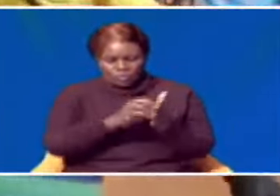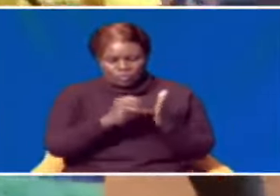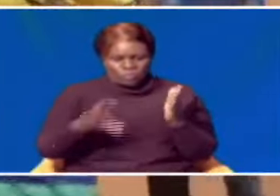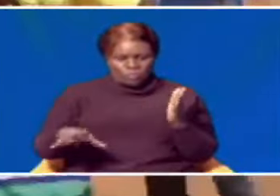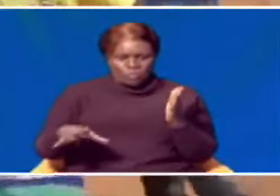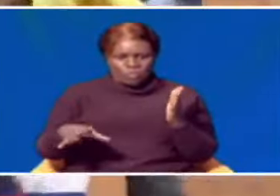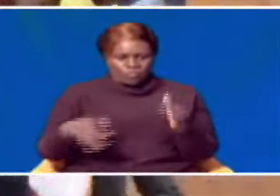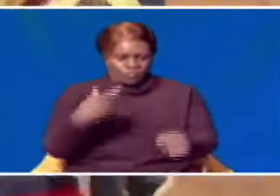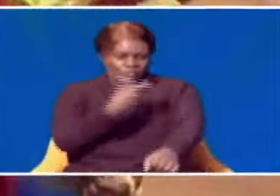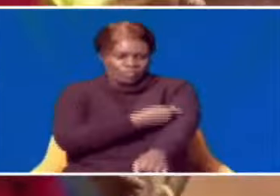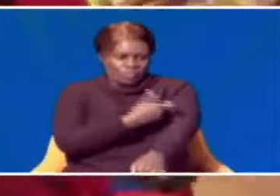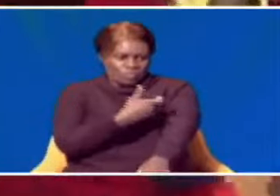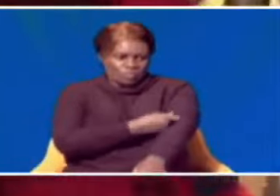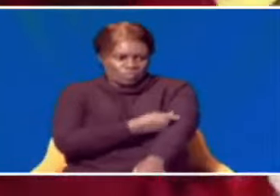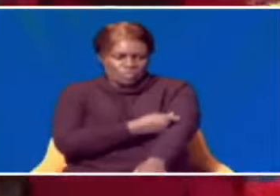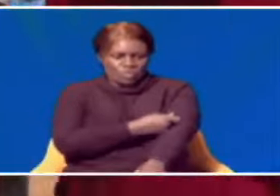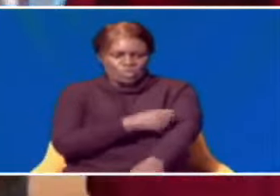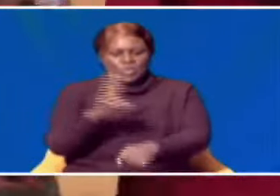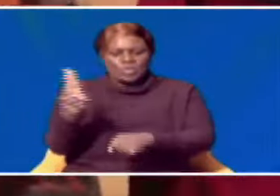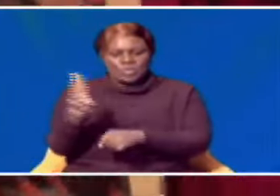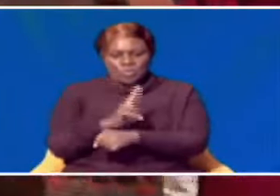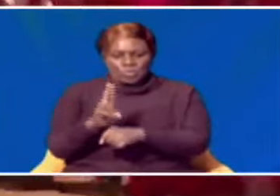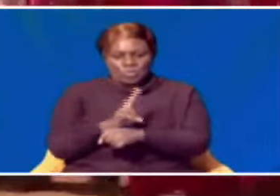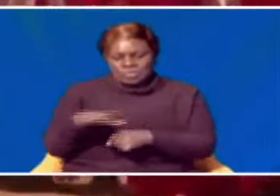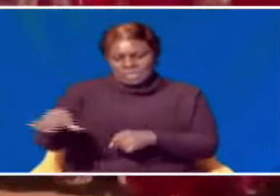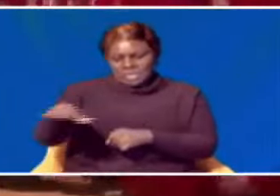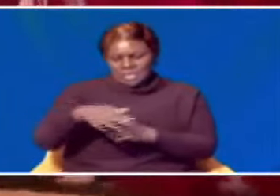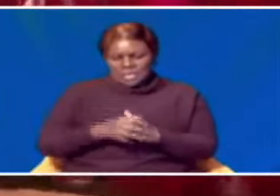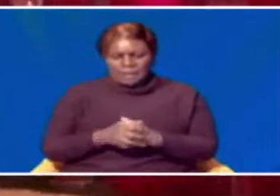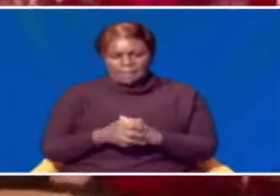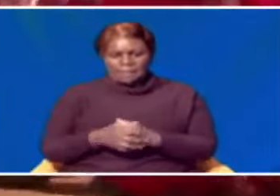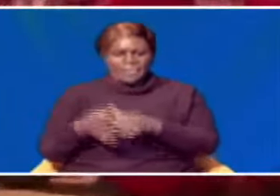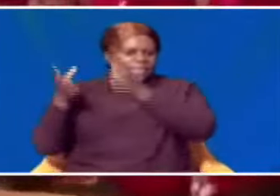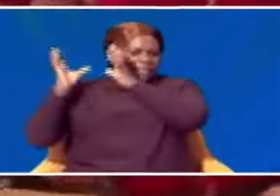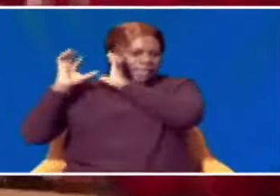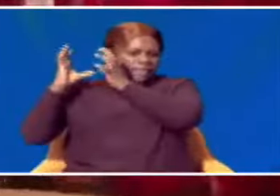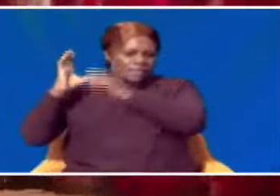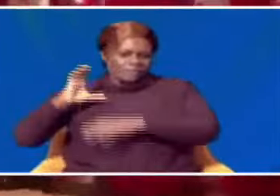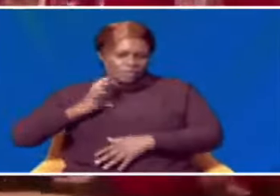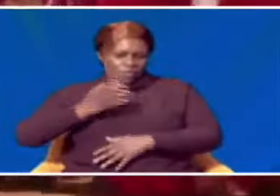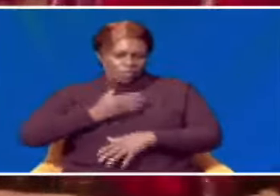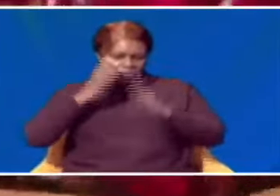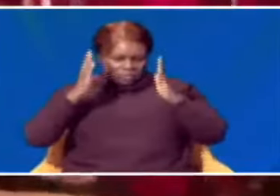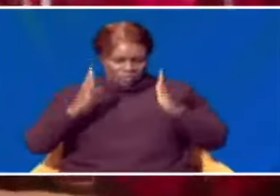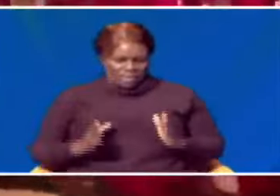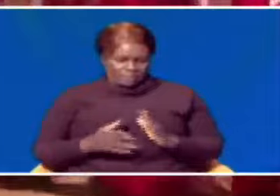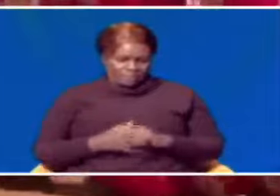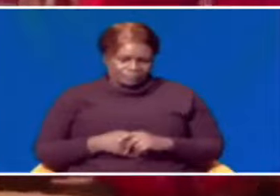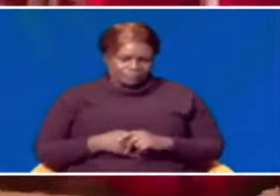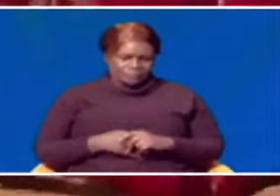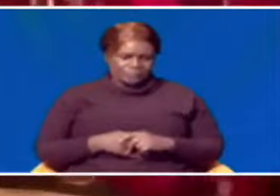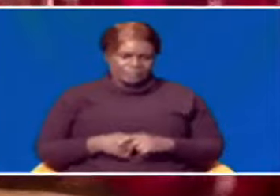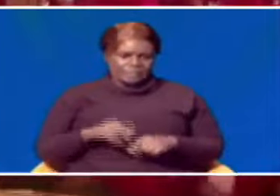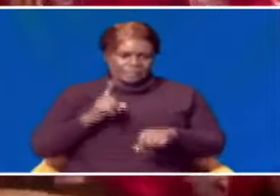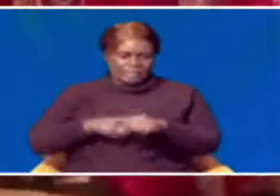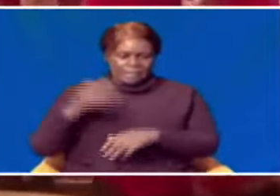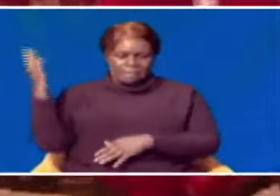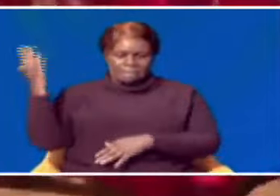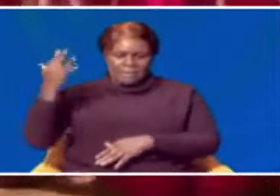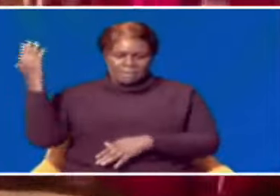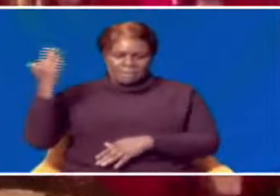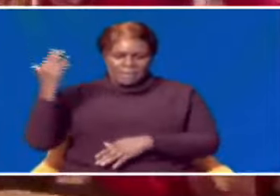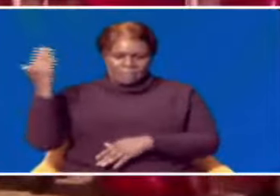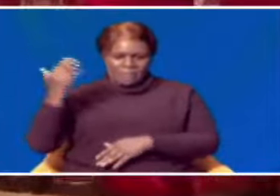eliminating drug and illicit substances in the area. Kilifi County Commissioner Josphat Biwot, while addressing residents